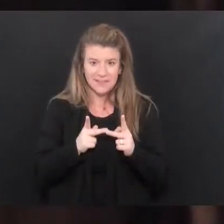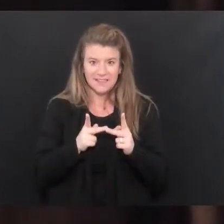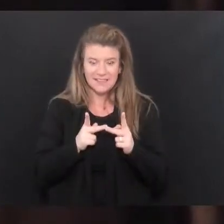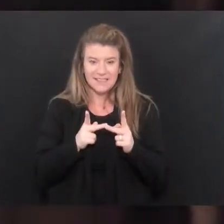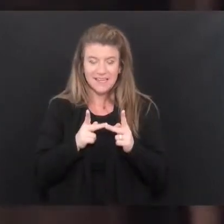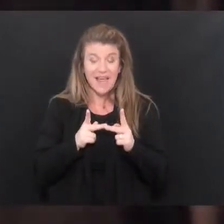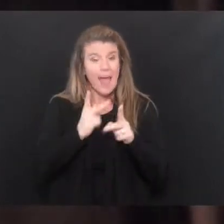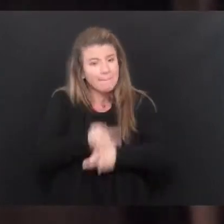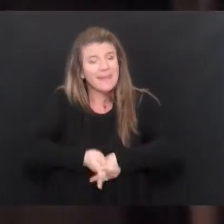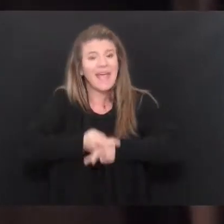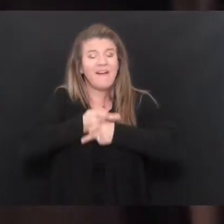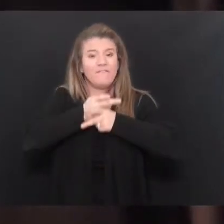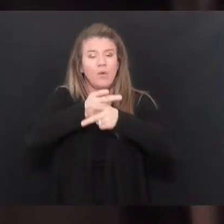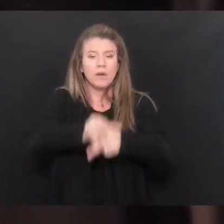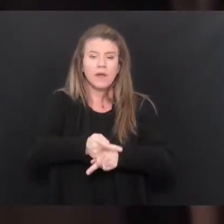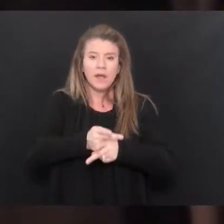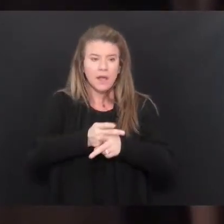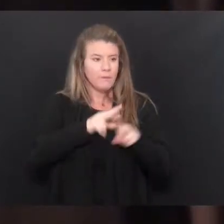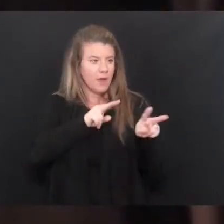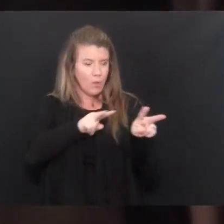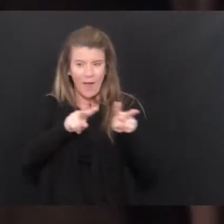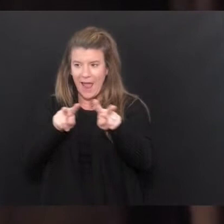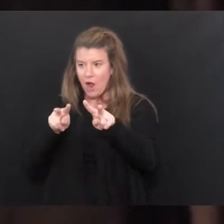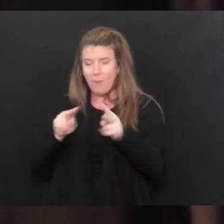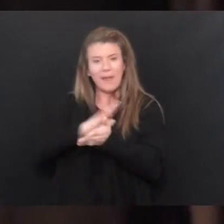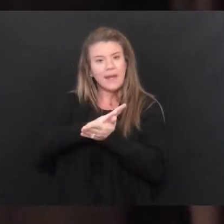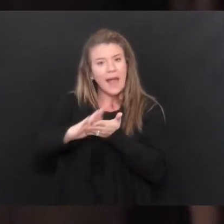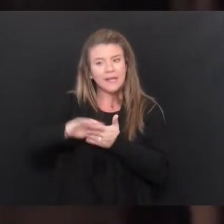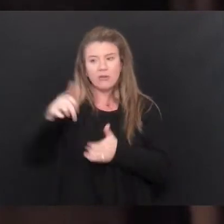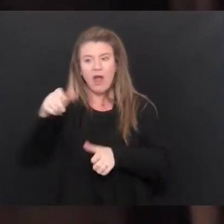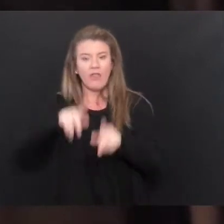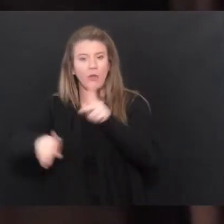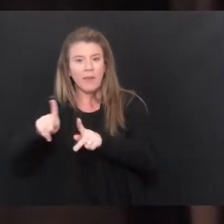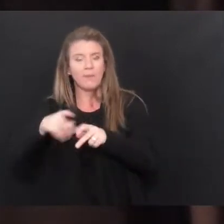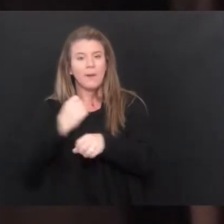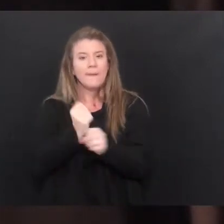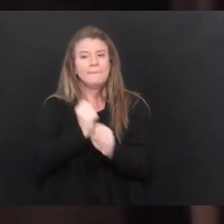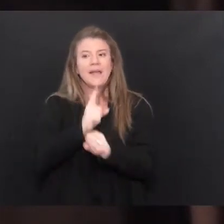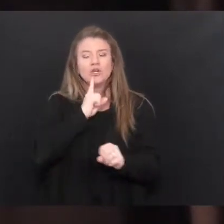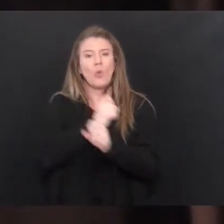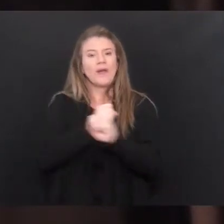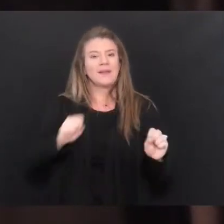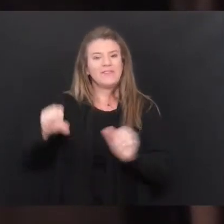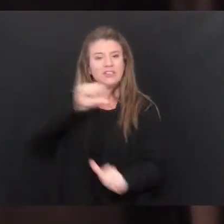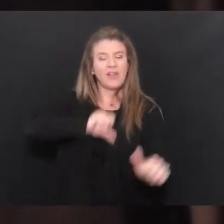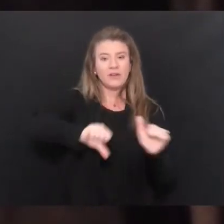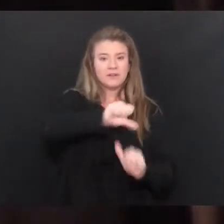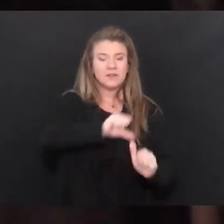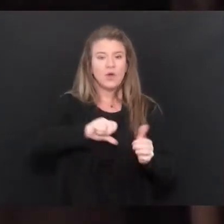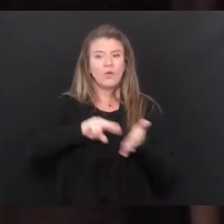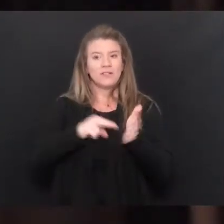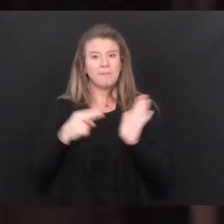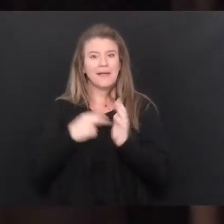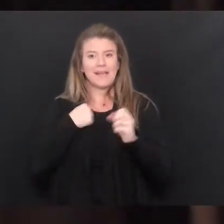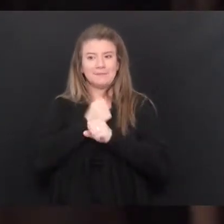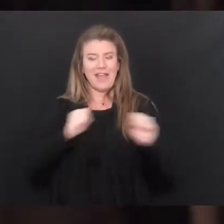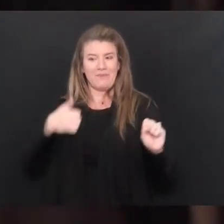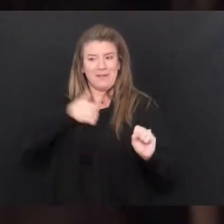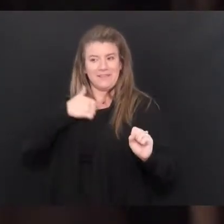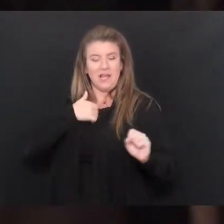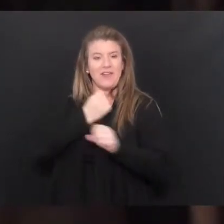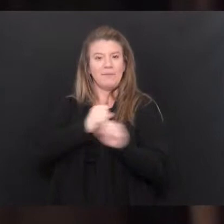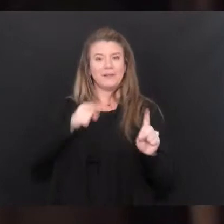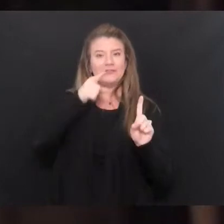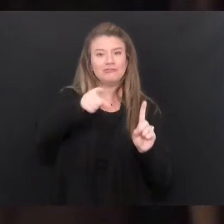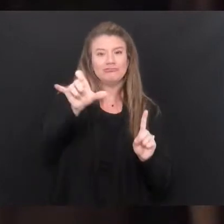be careful, be courteous to other people by making sure that we are protecting ourselves and therefore we protect each other. And the